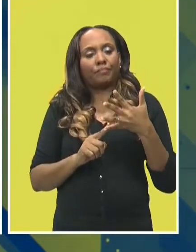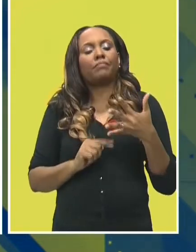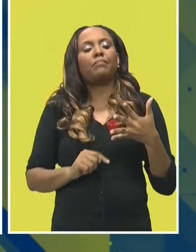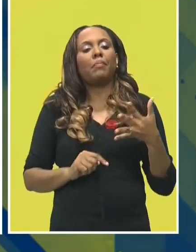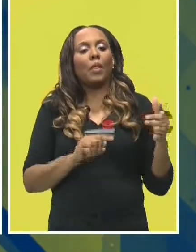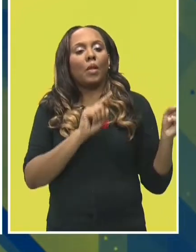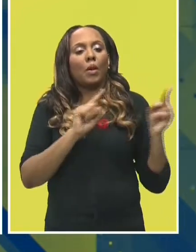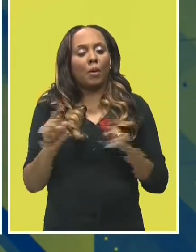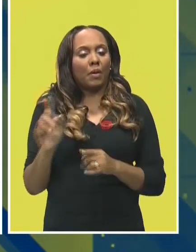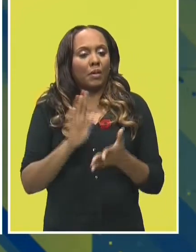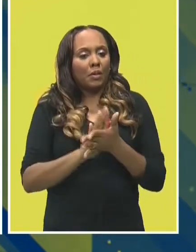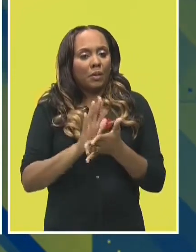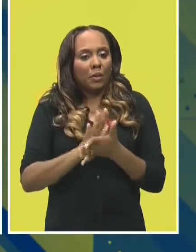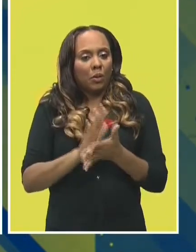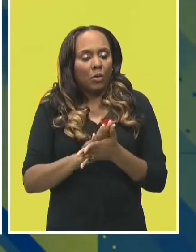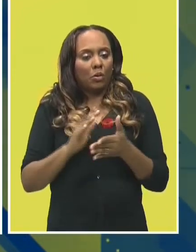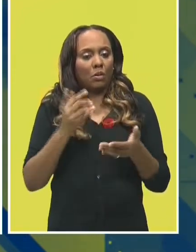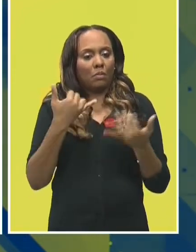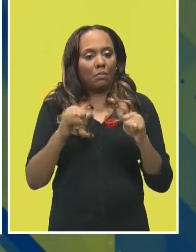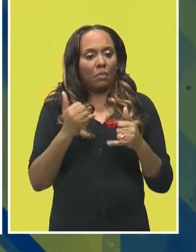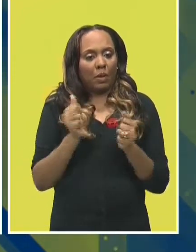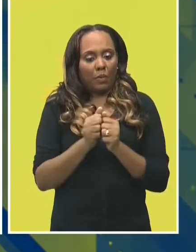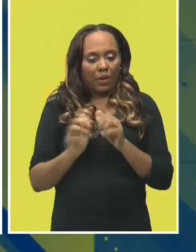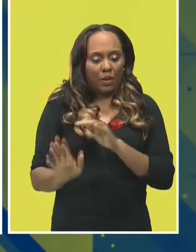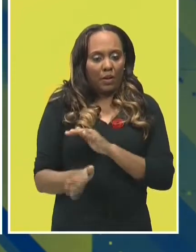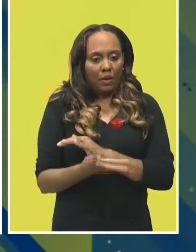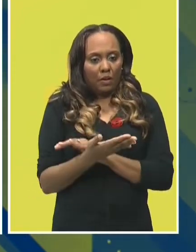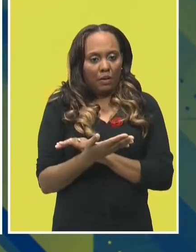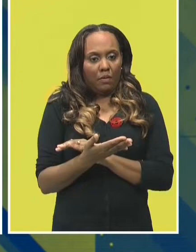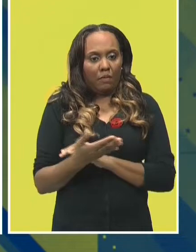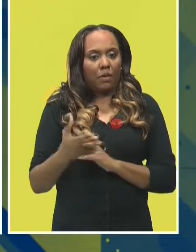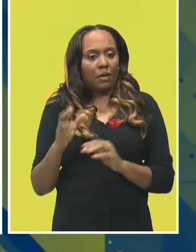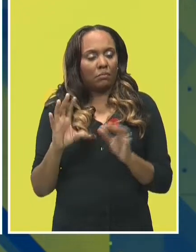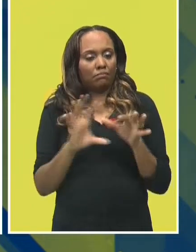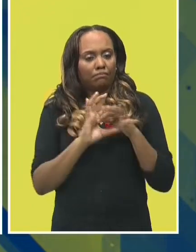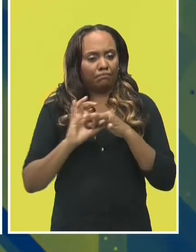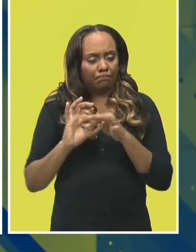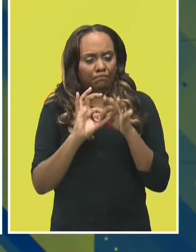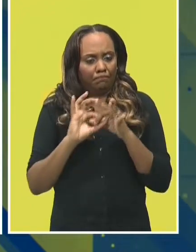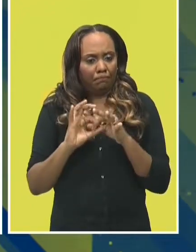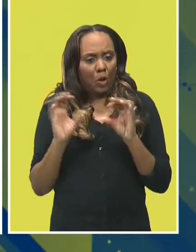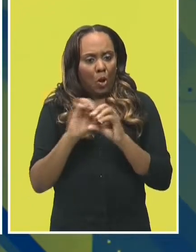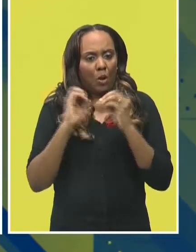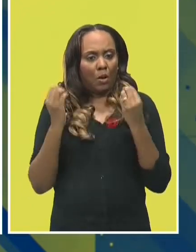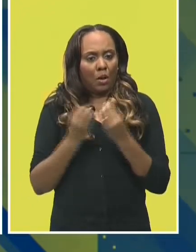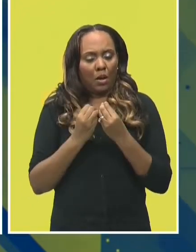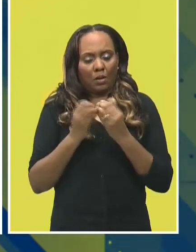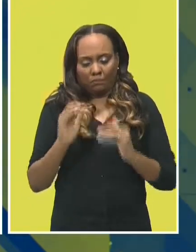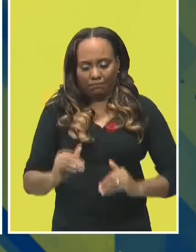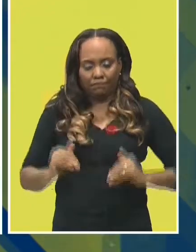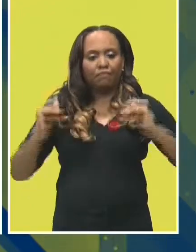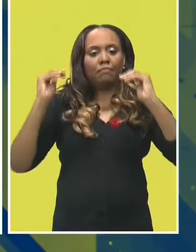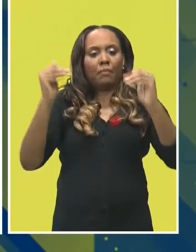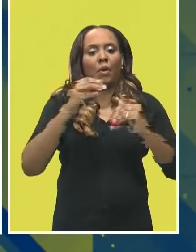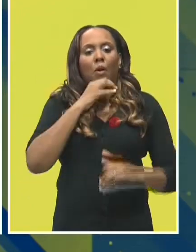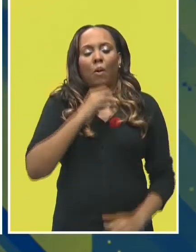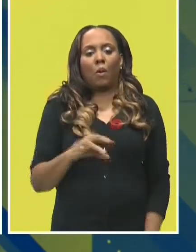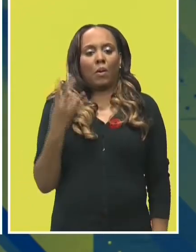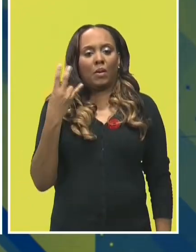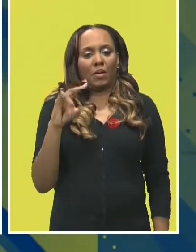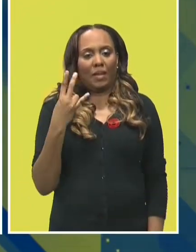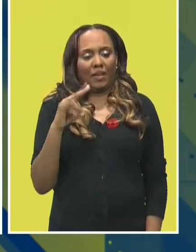and the Barbados Cricket League thanks to a string of all-round displays, Sobers propelled himself himself to the international stage at the age of just